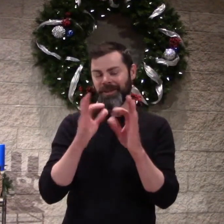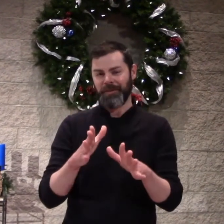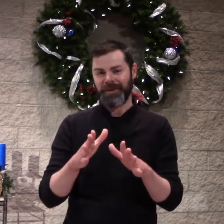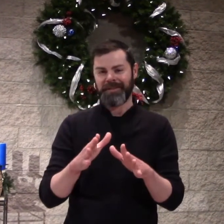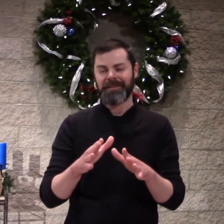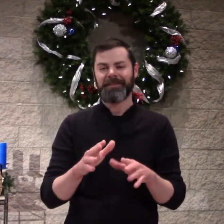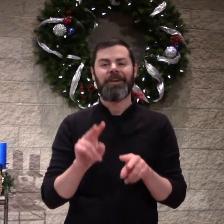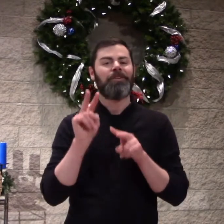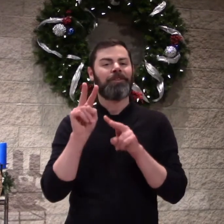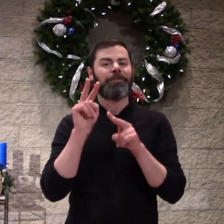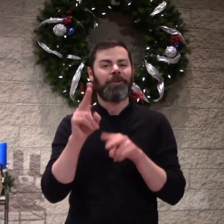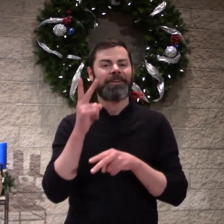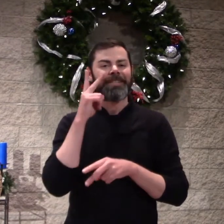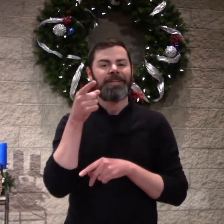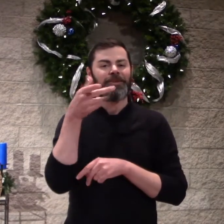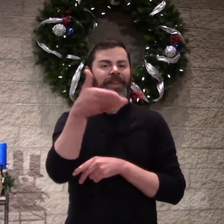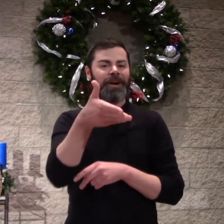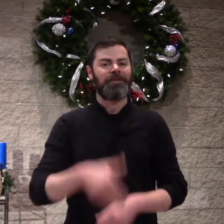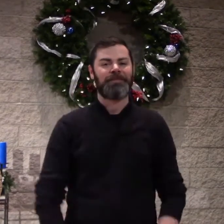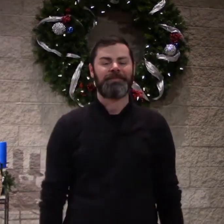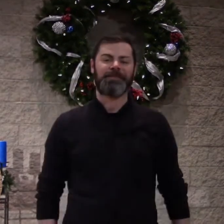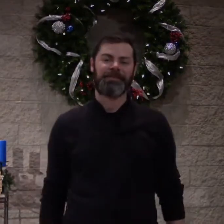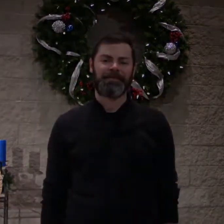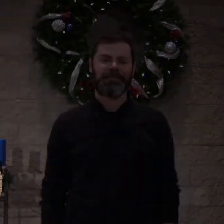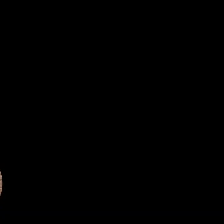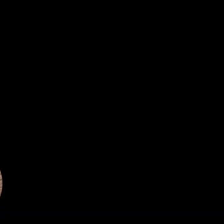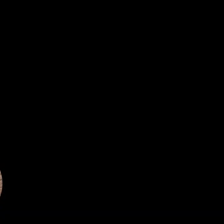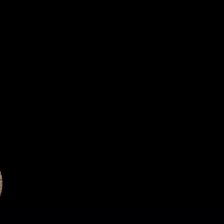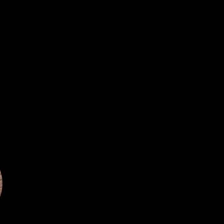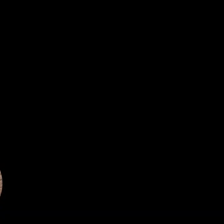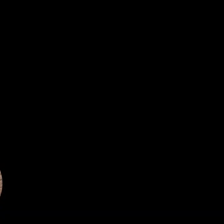wonderful interpreters. Look forward to seeing you there.